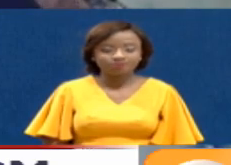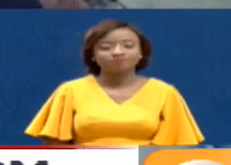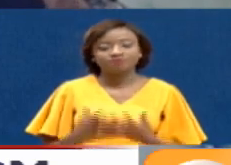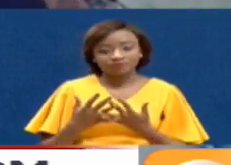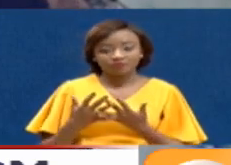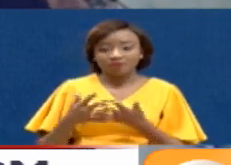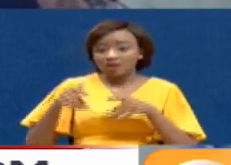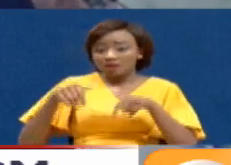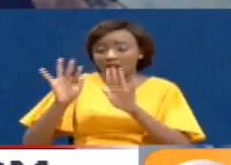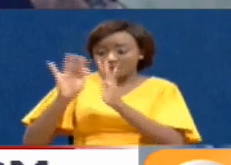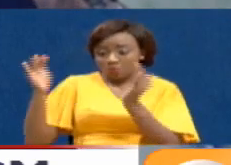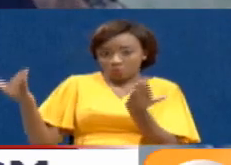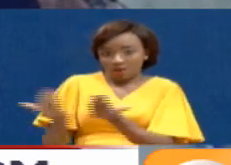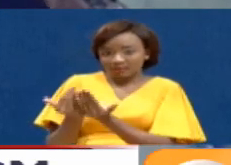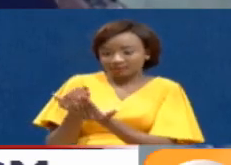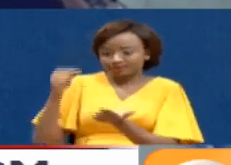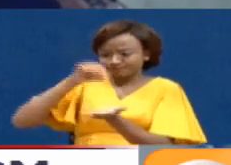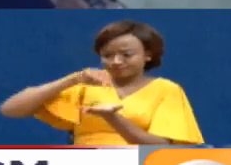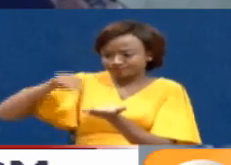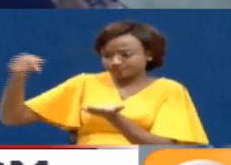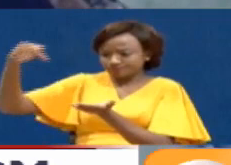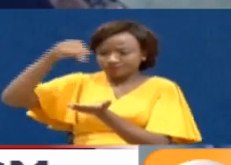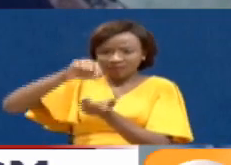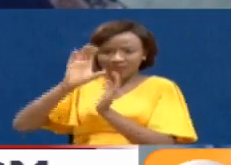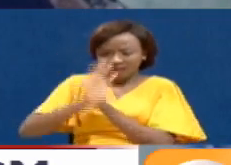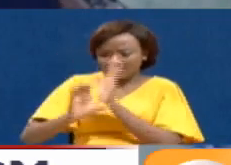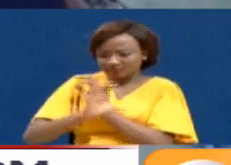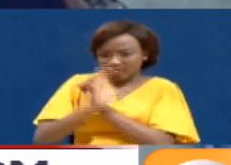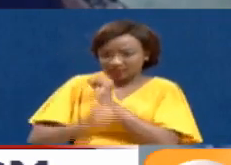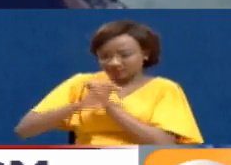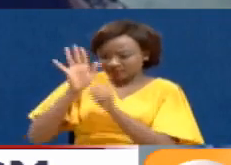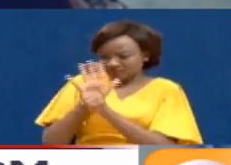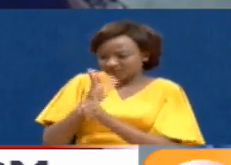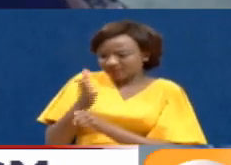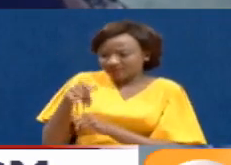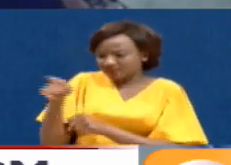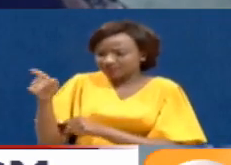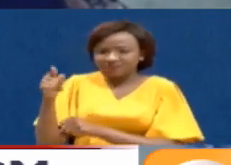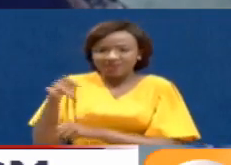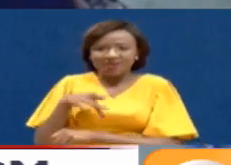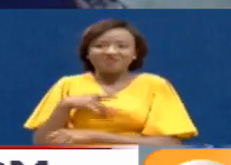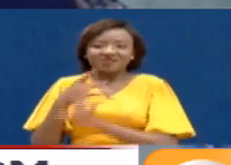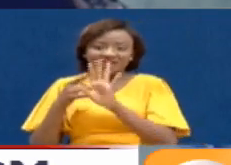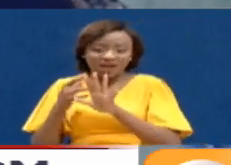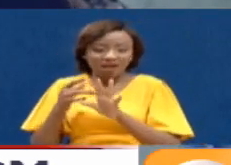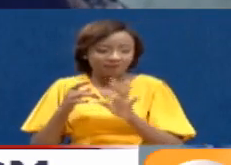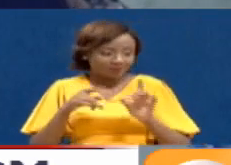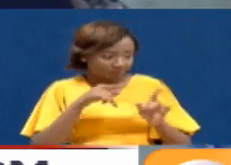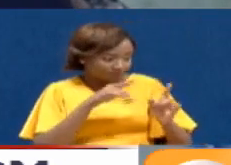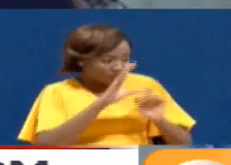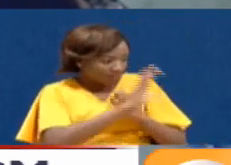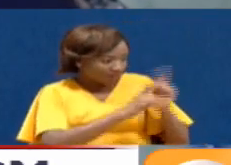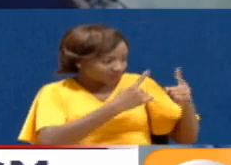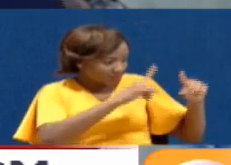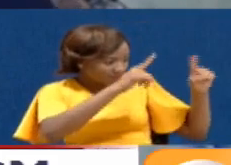recovered. So the developed countries find it in their own interest to assist developing countries also come. There are